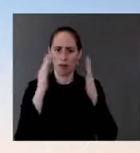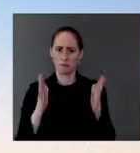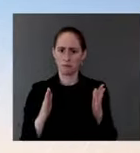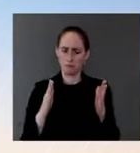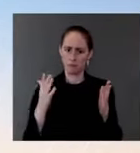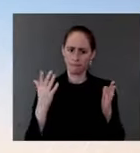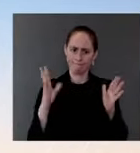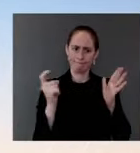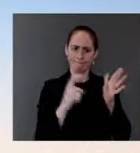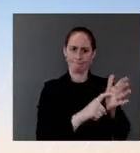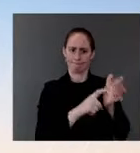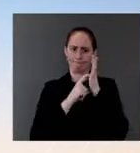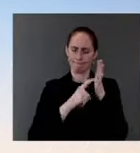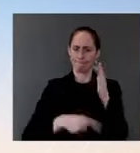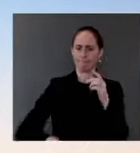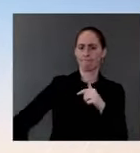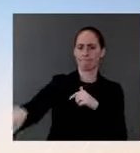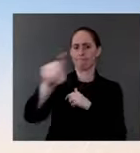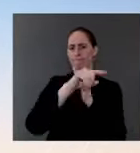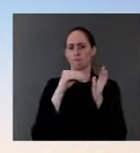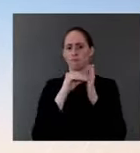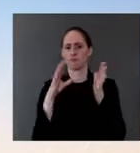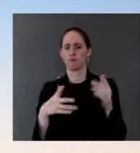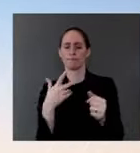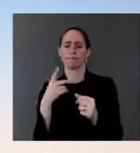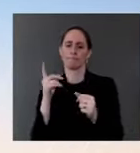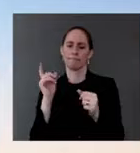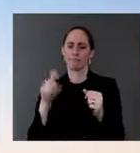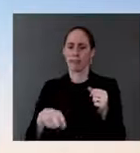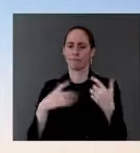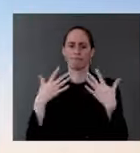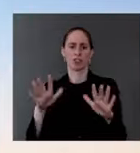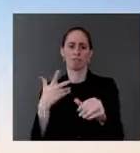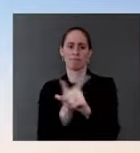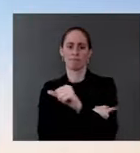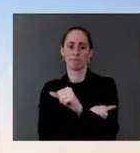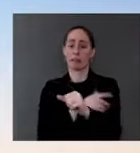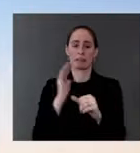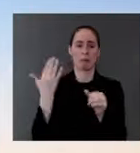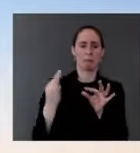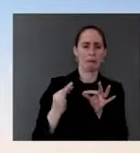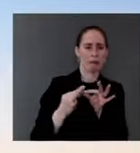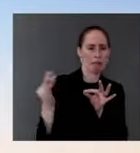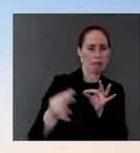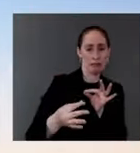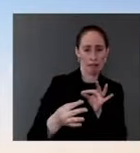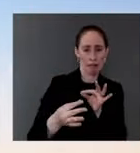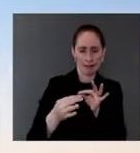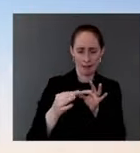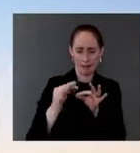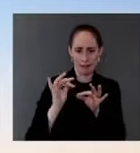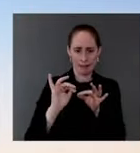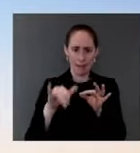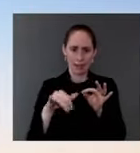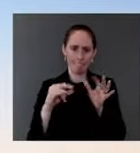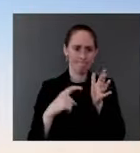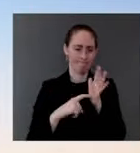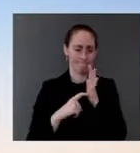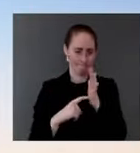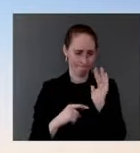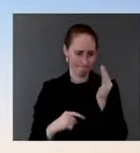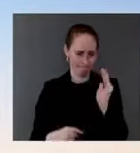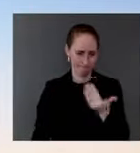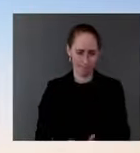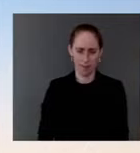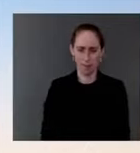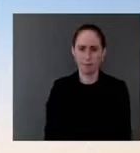you characterize and look at that situation? I don't have any specific grade of their implementation. Obviously,